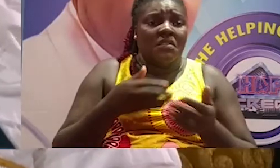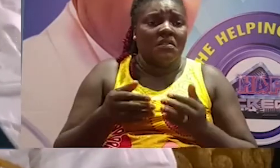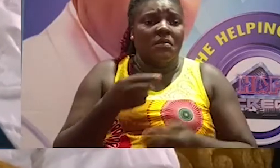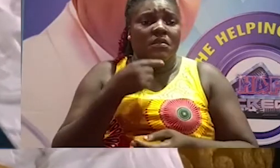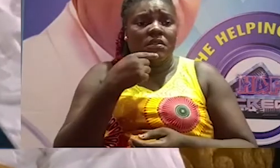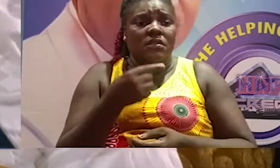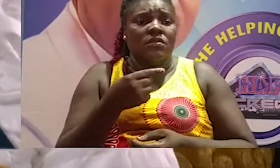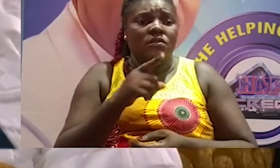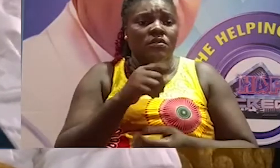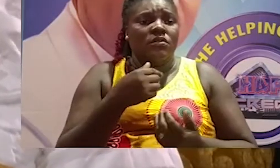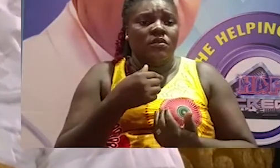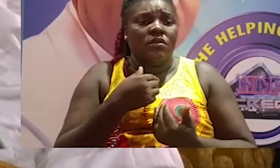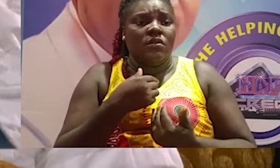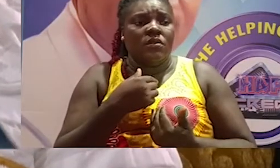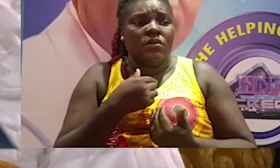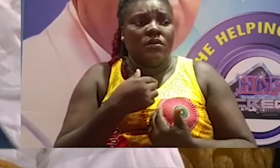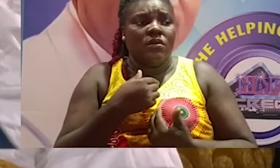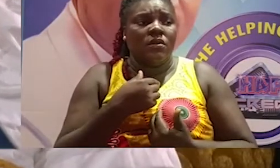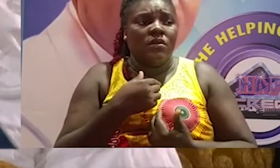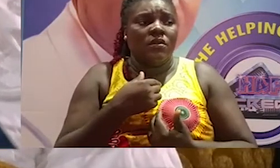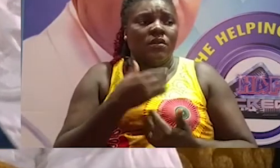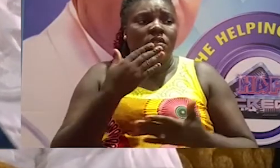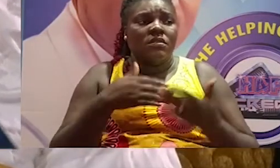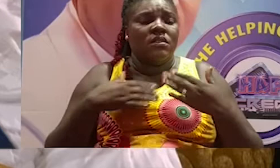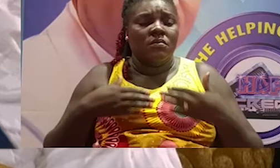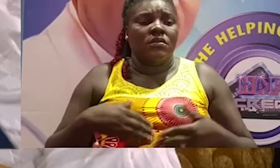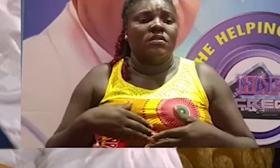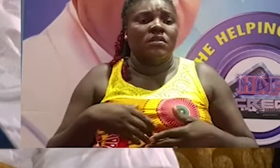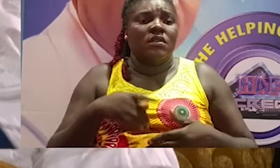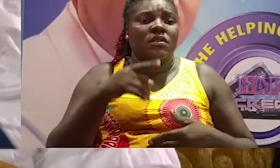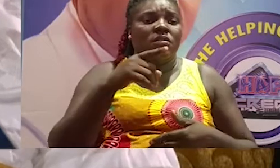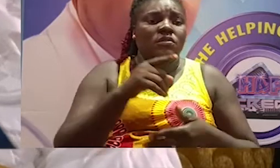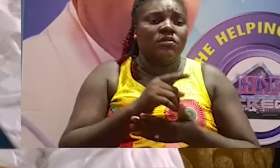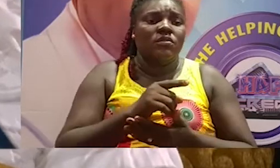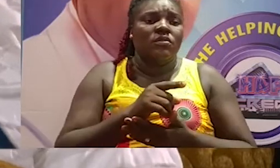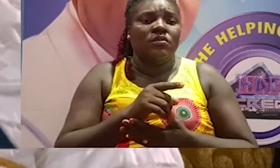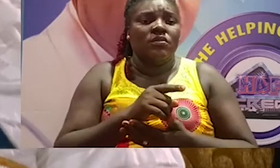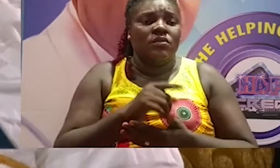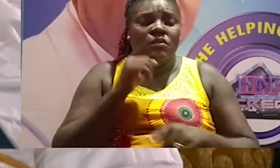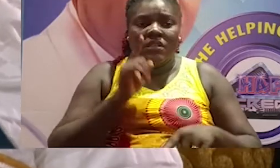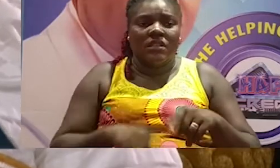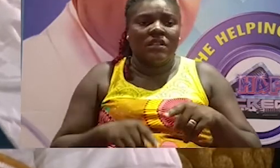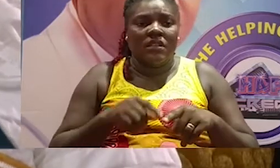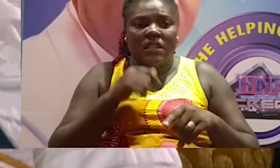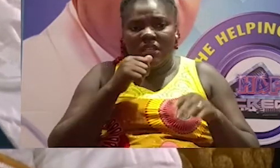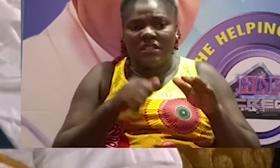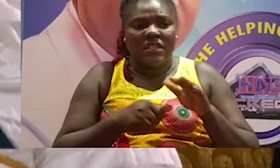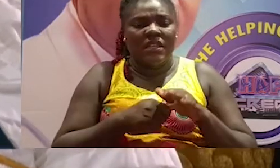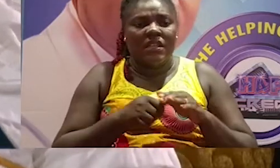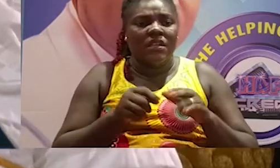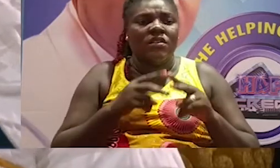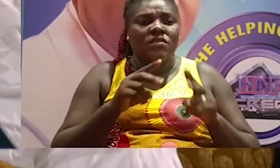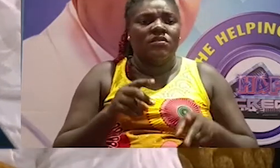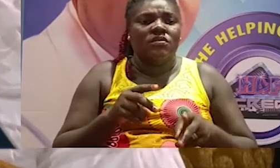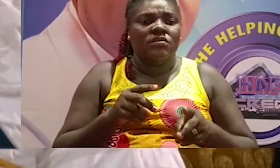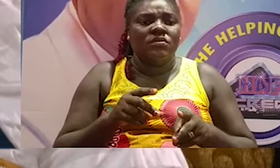you can't hide. Somebody will say you glow, so you can't hide. So whenever